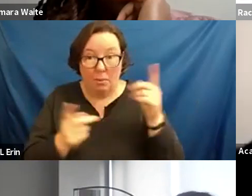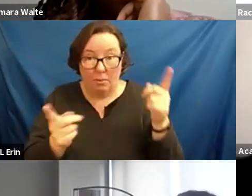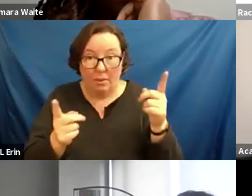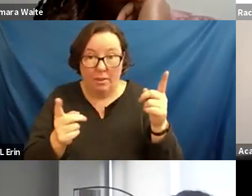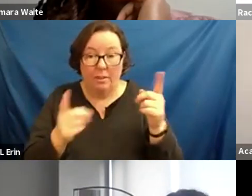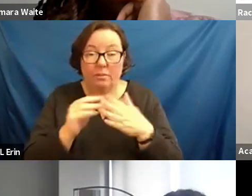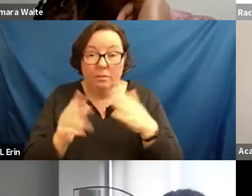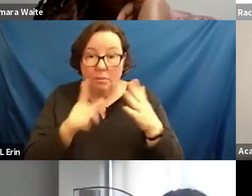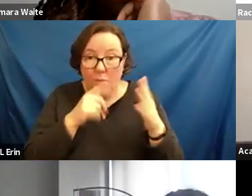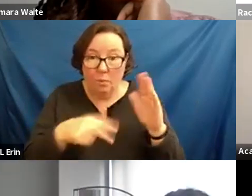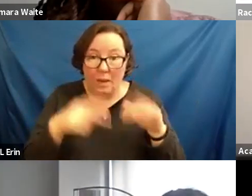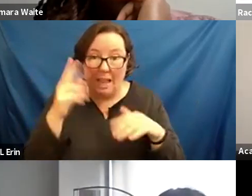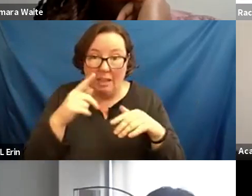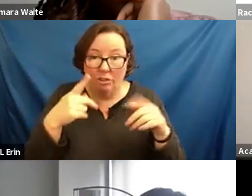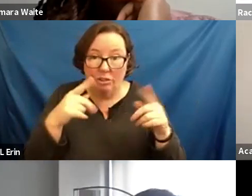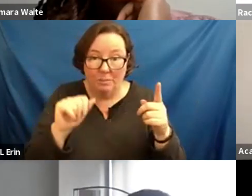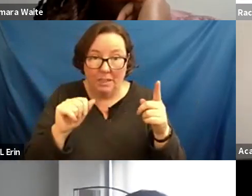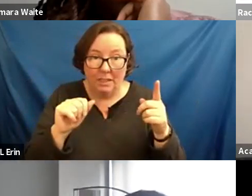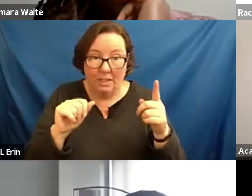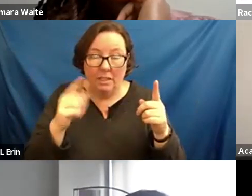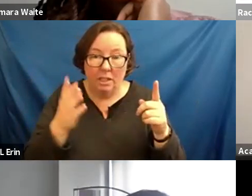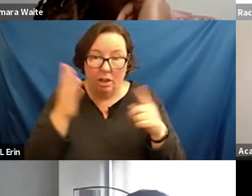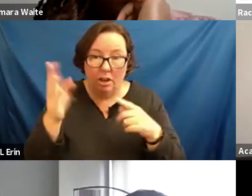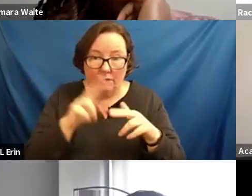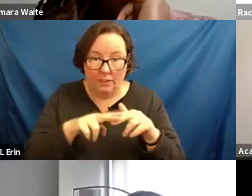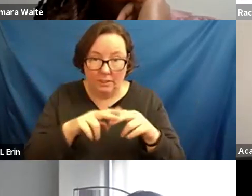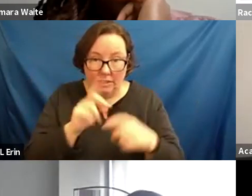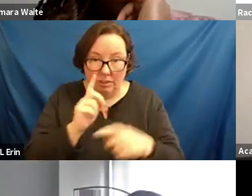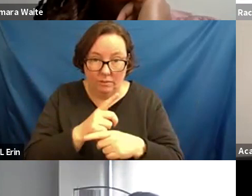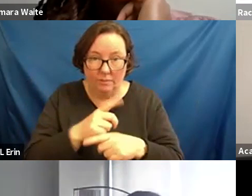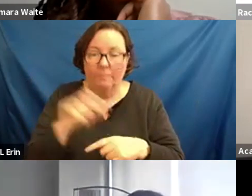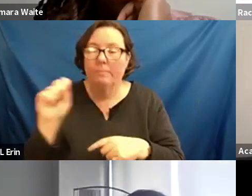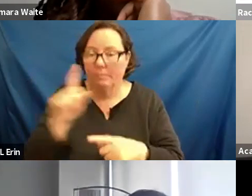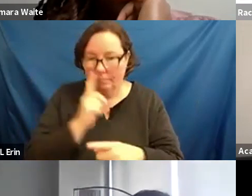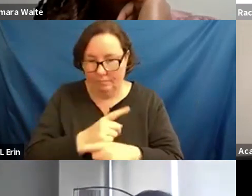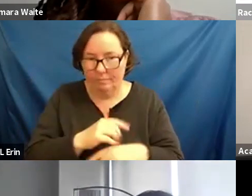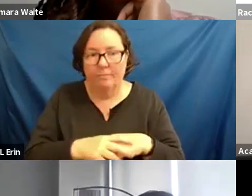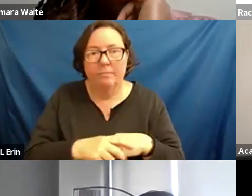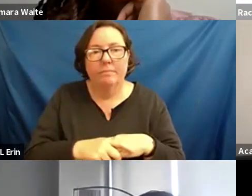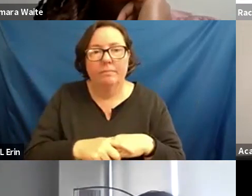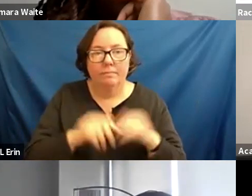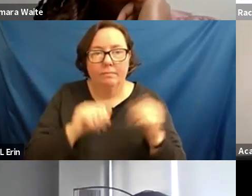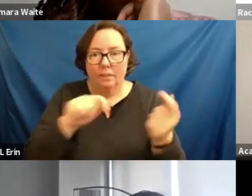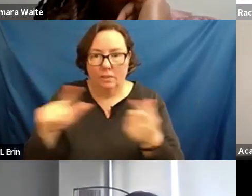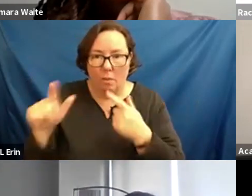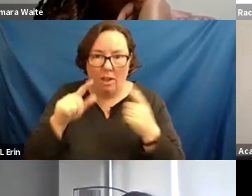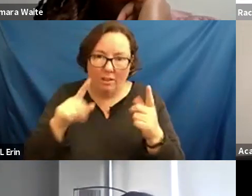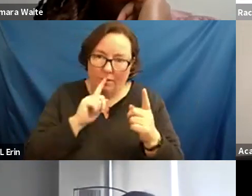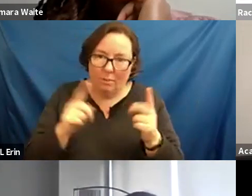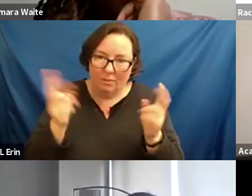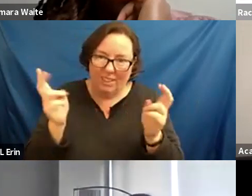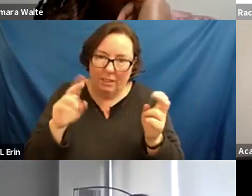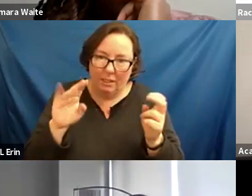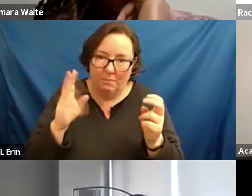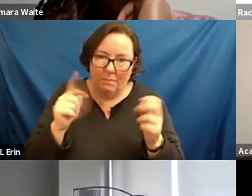students with the highest GPA are offered seats. Is that correct? That is correct. Okay, so all of the seats are merit-based in